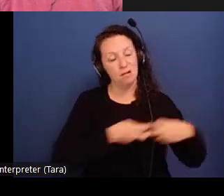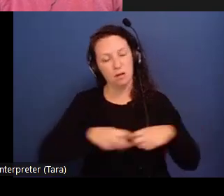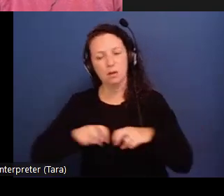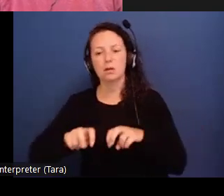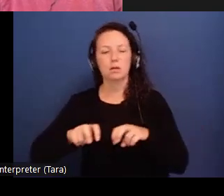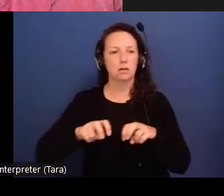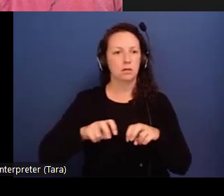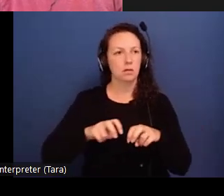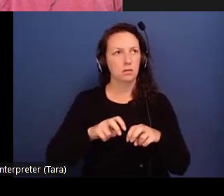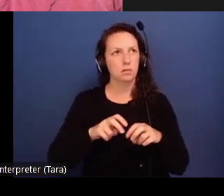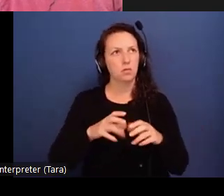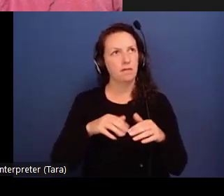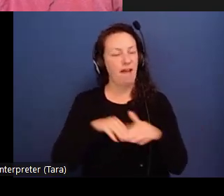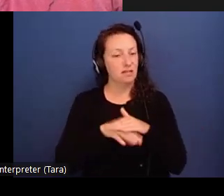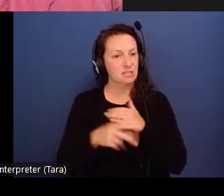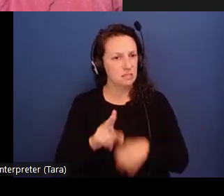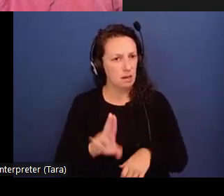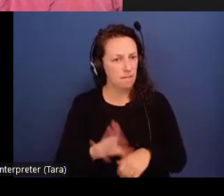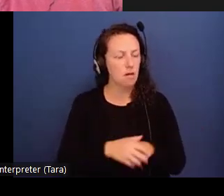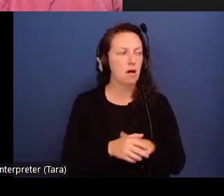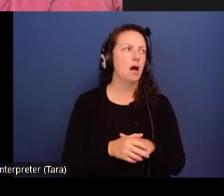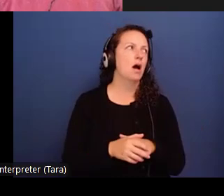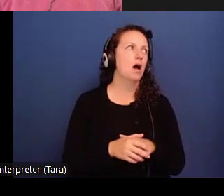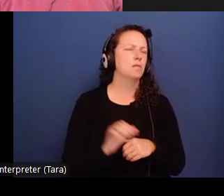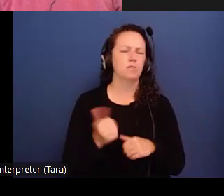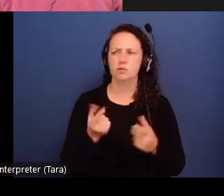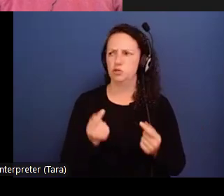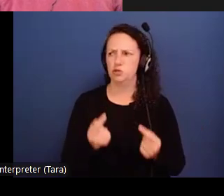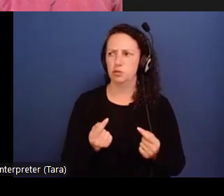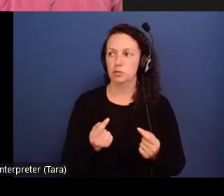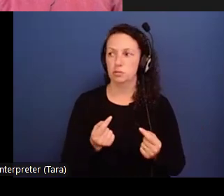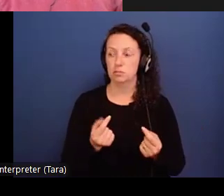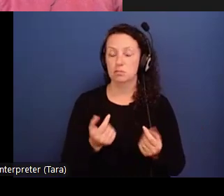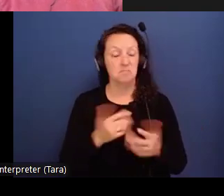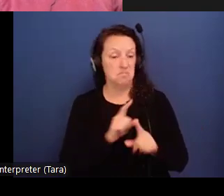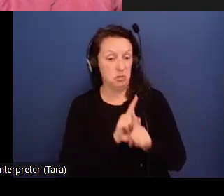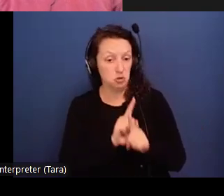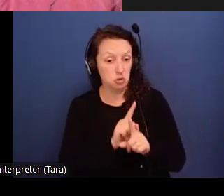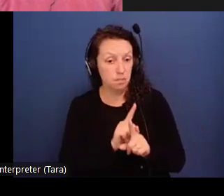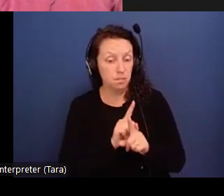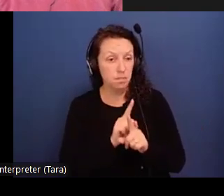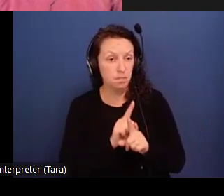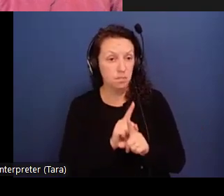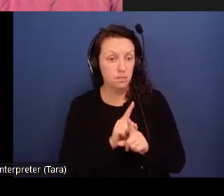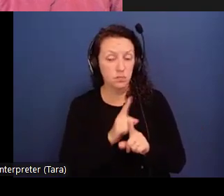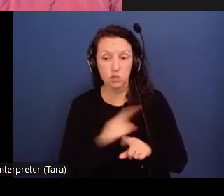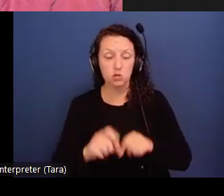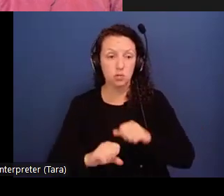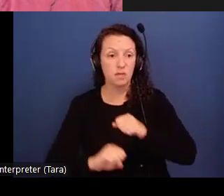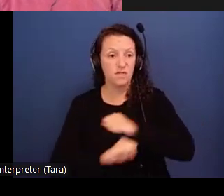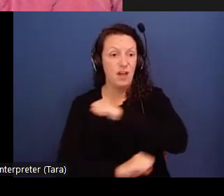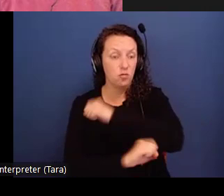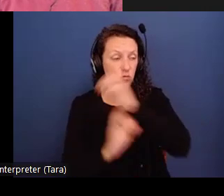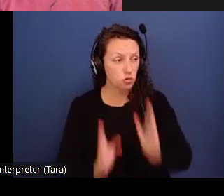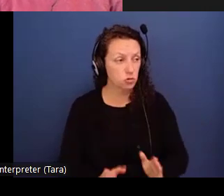What else can we do? There are mentorships that are provided to the founders. And then, as I said, there